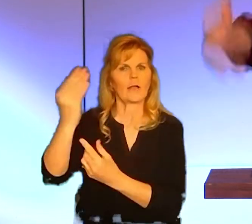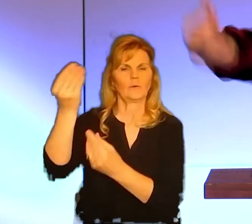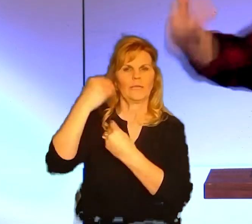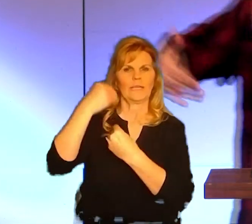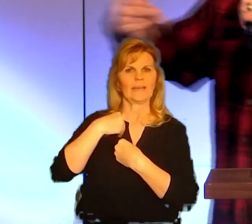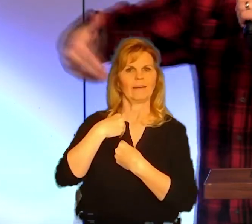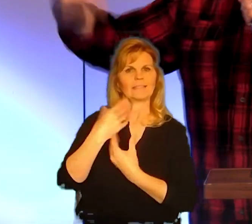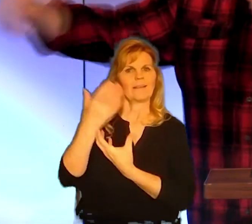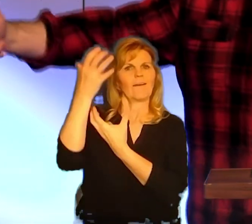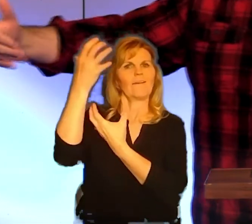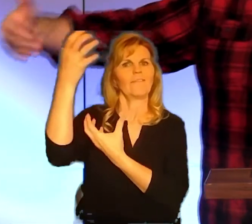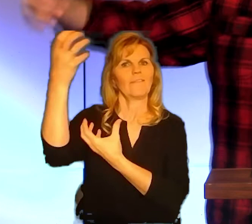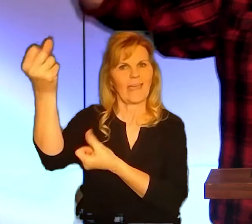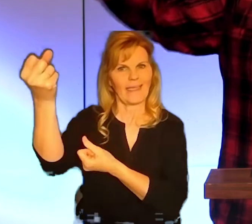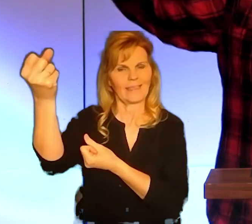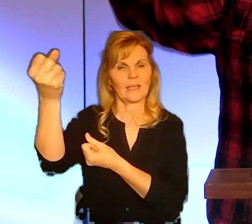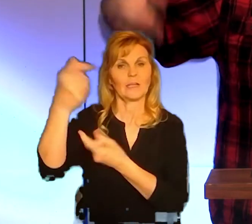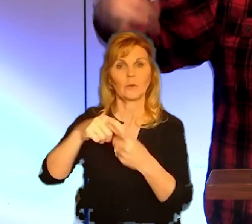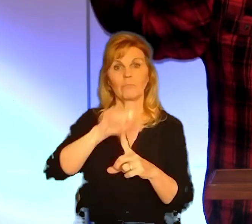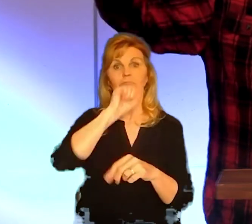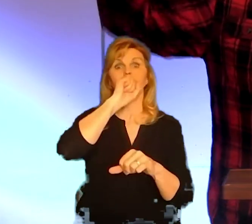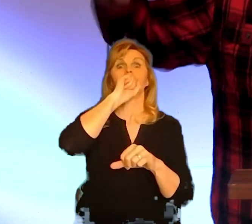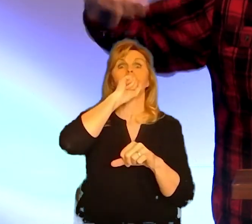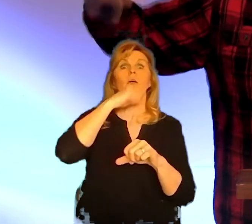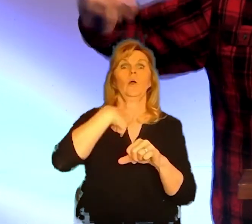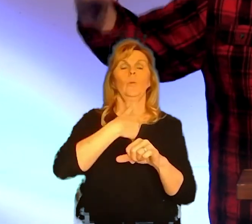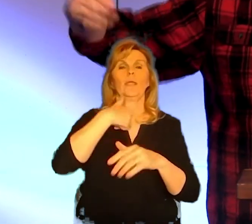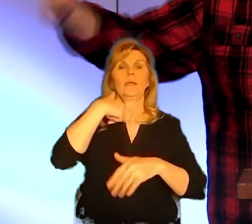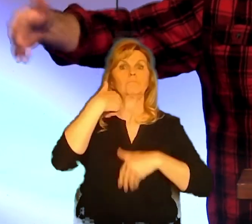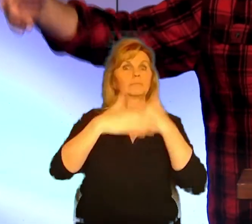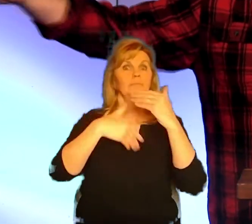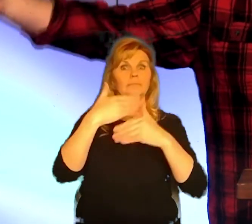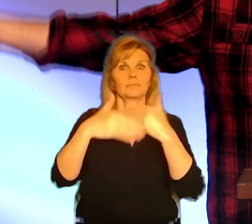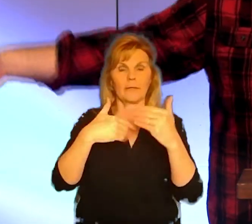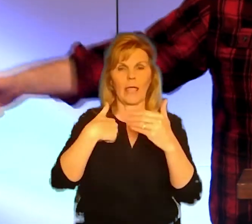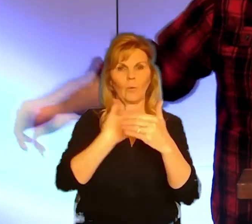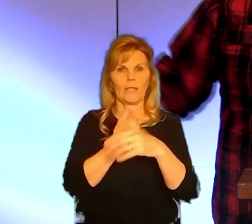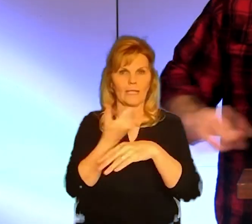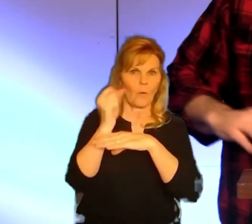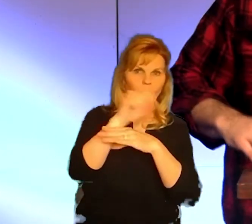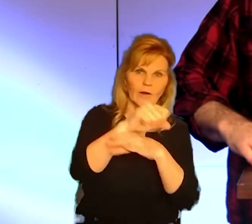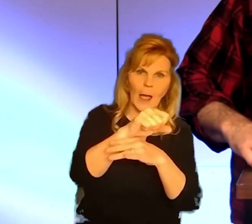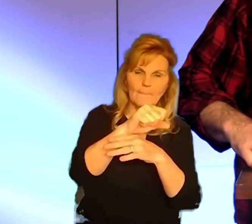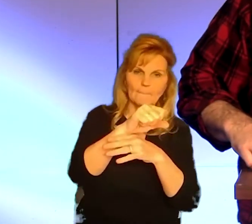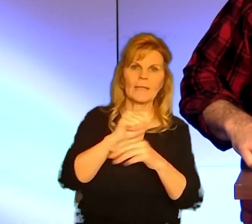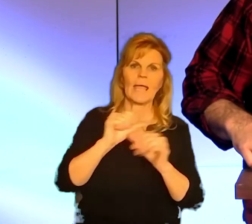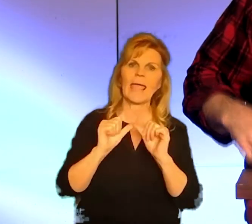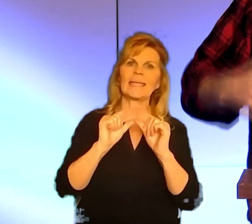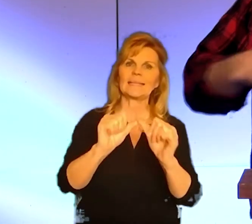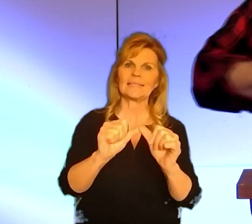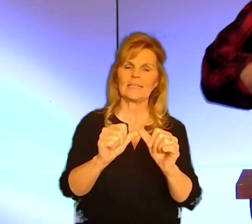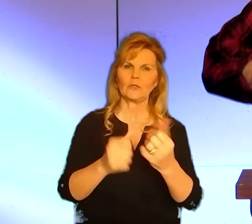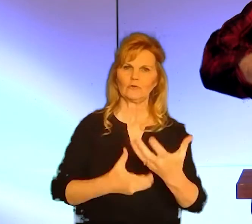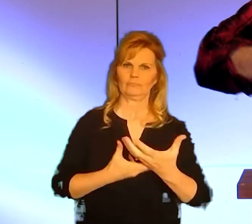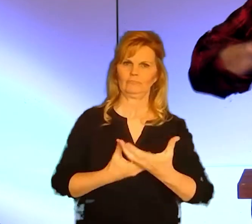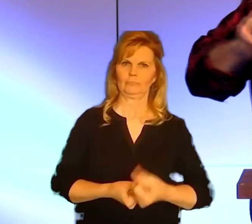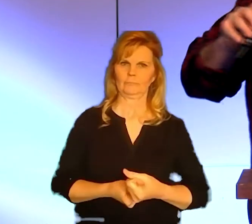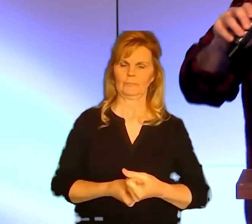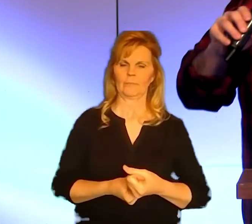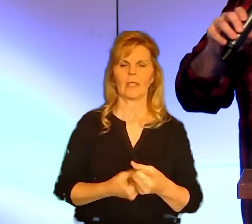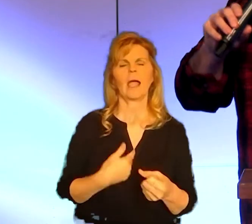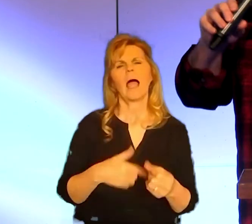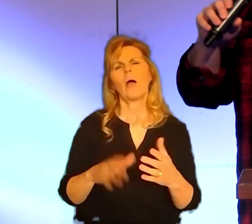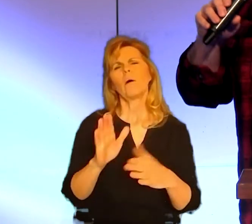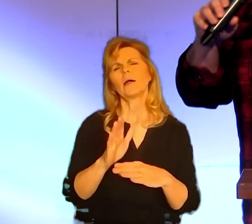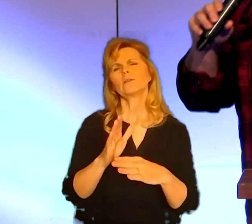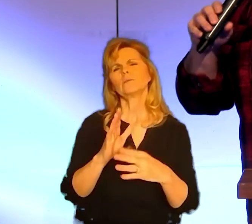that we can overcome and we can stand up over those insecurities. And I want to share about a scripture